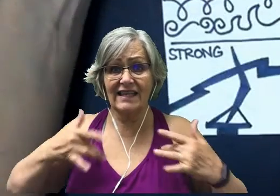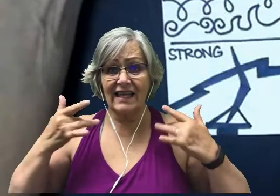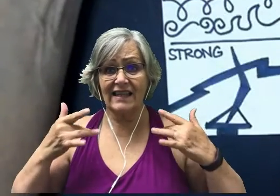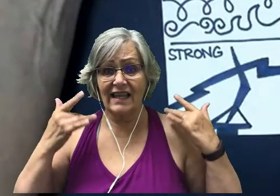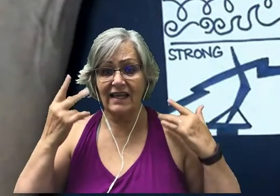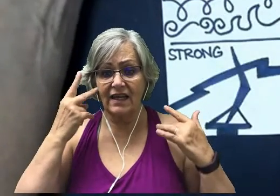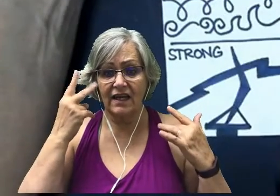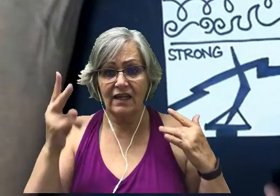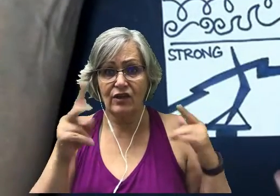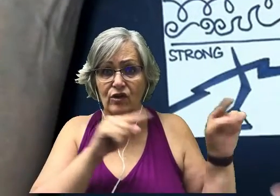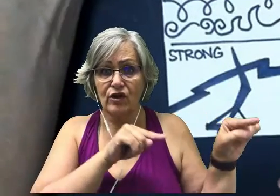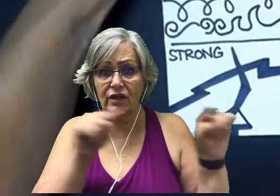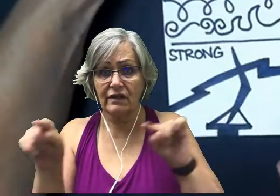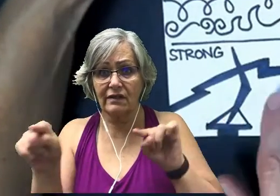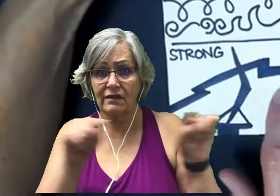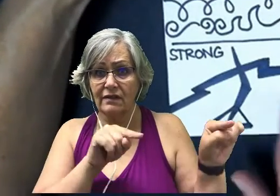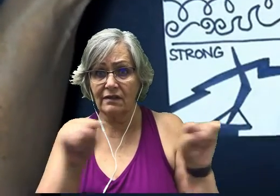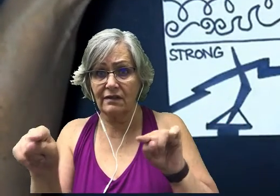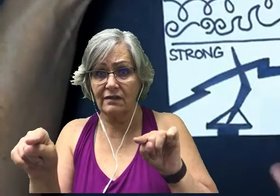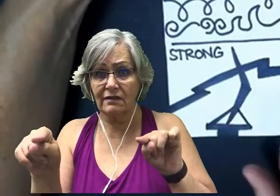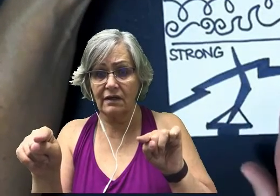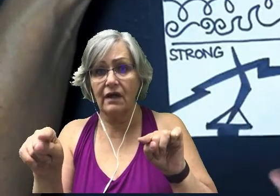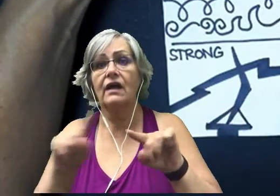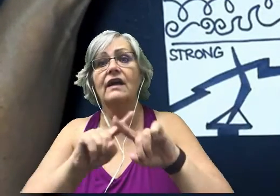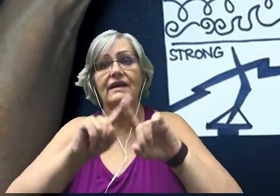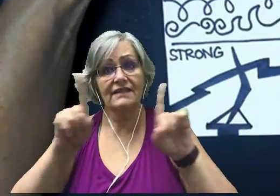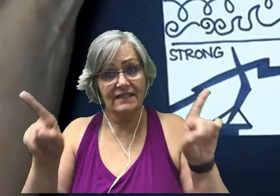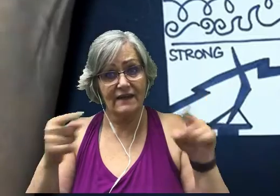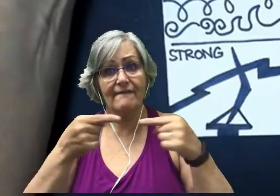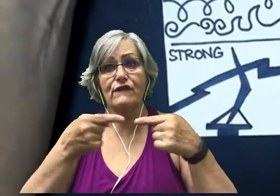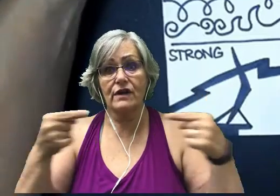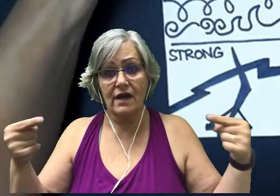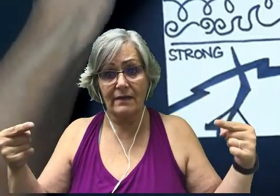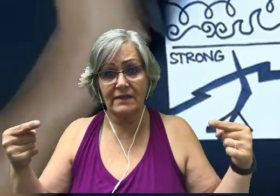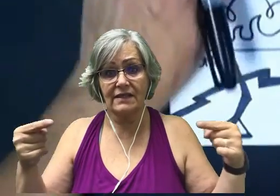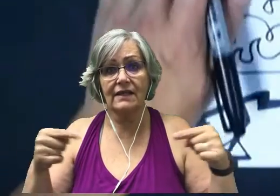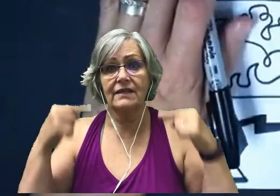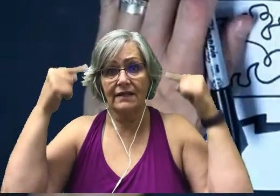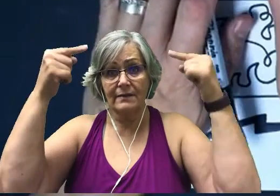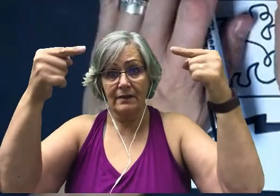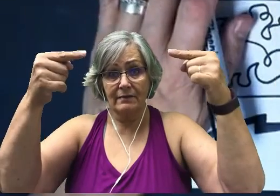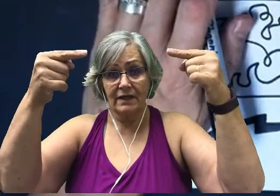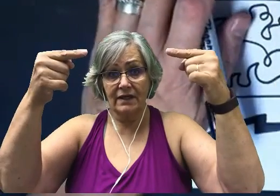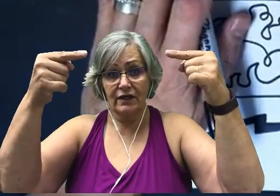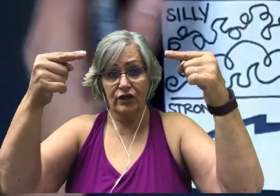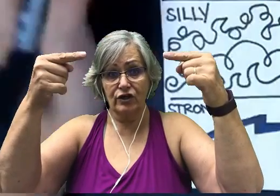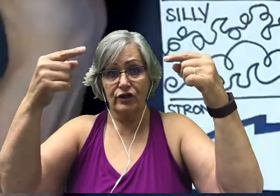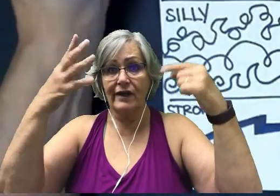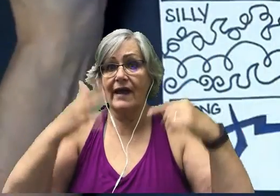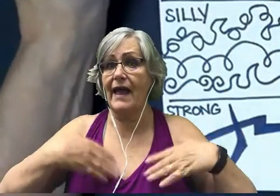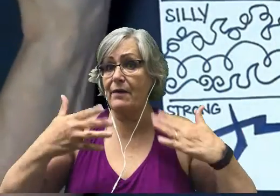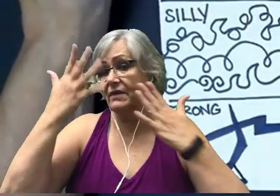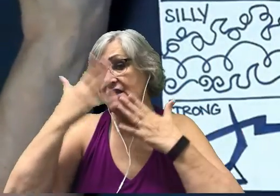thin and light. And look at the difference. Look at the opposite here. Okay? Just like the opposite up here.